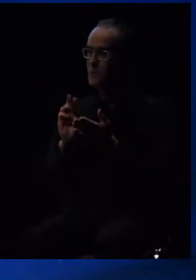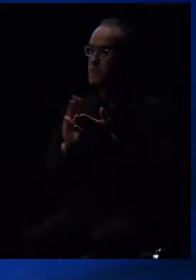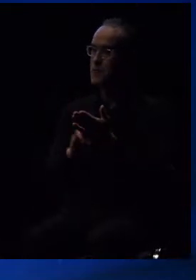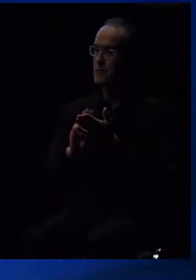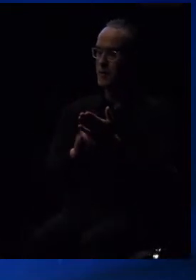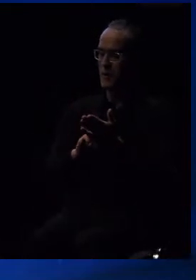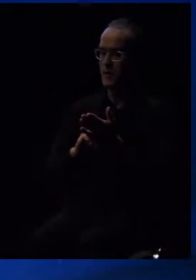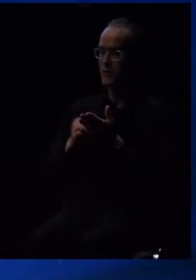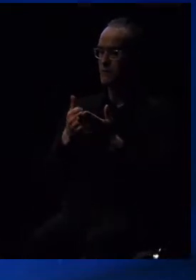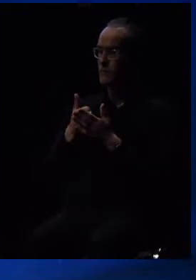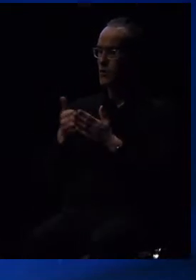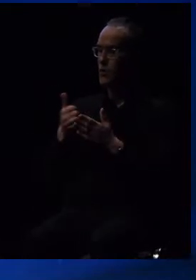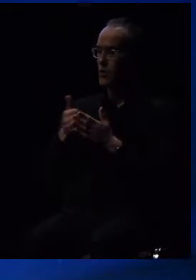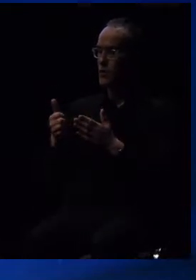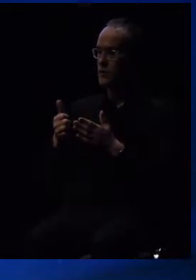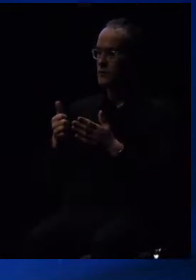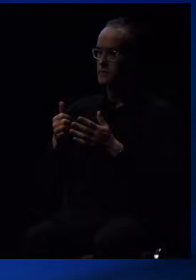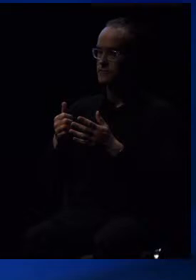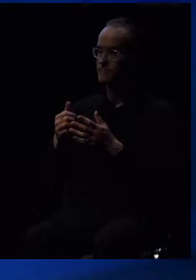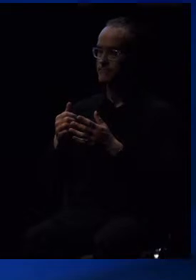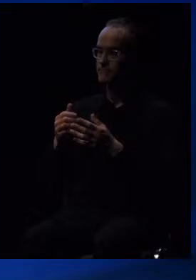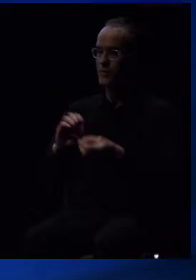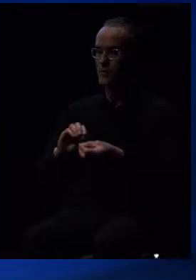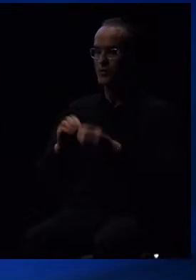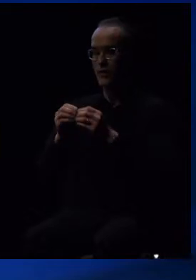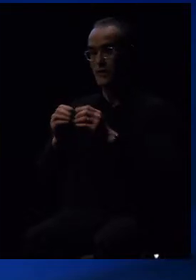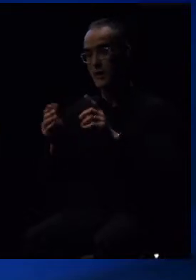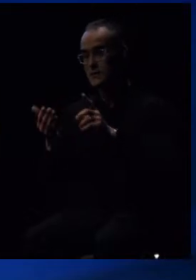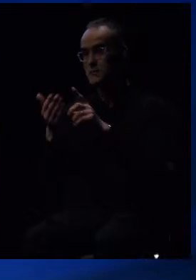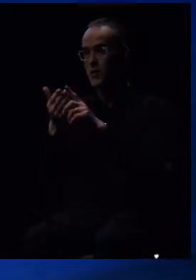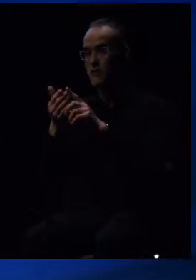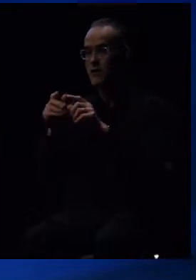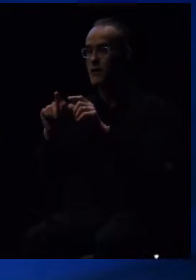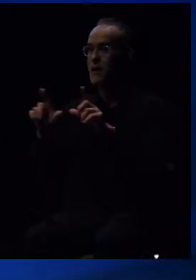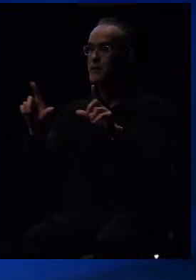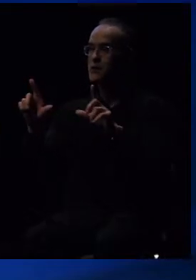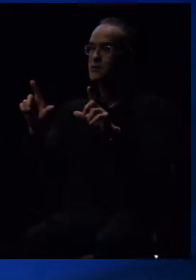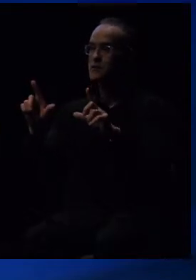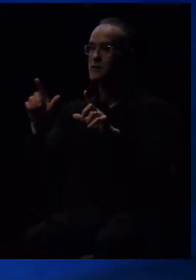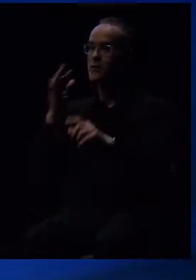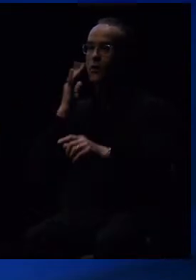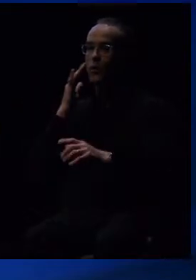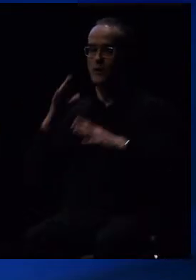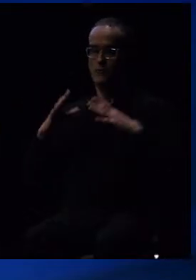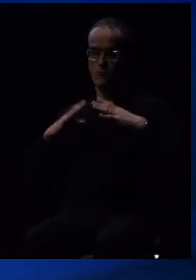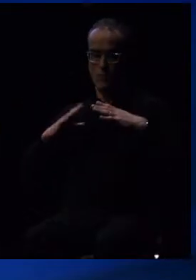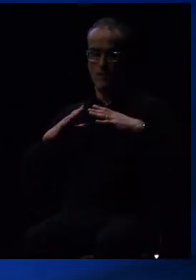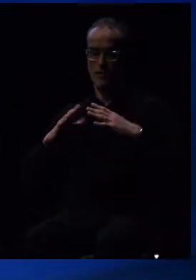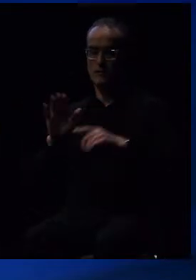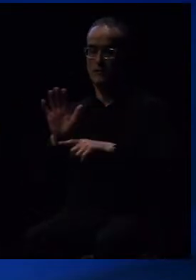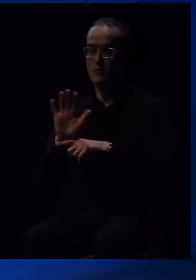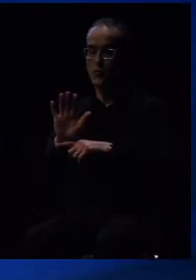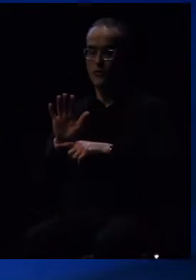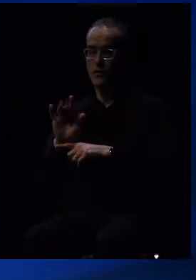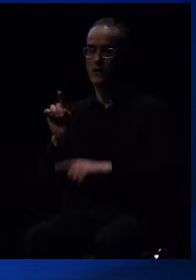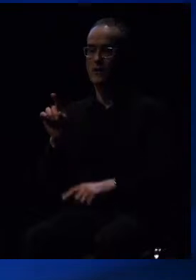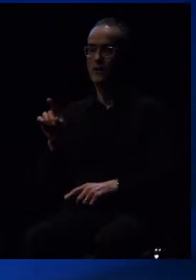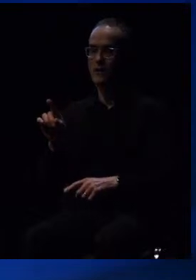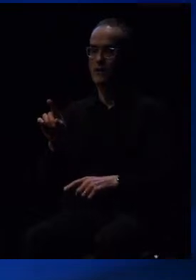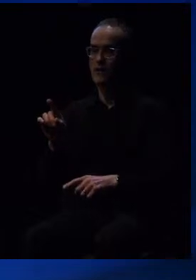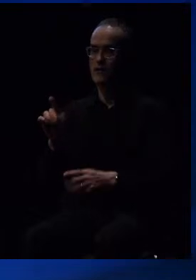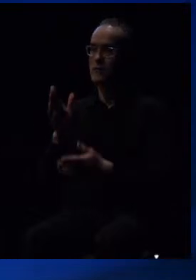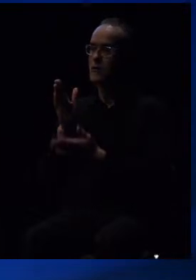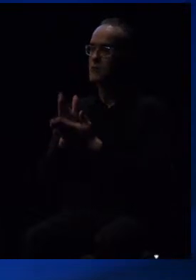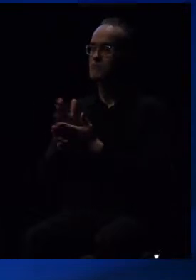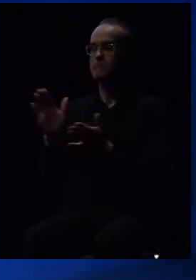an inspiring images when he thinks or prepares a movie. So yeah, it's a pleasure to